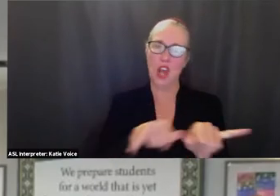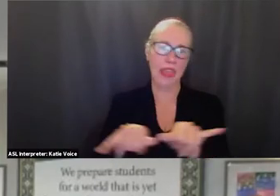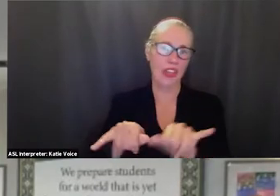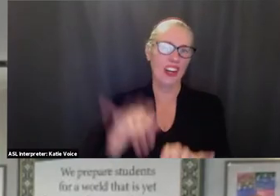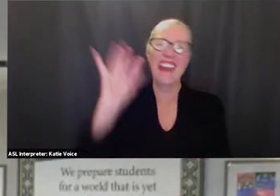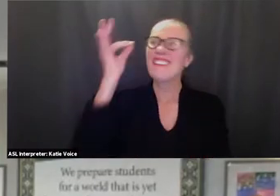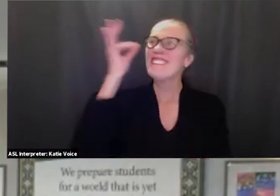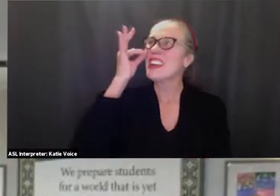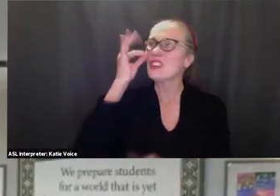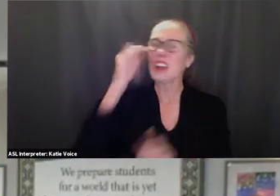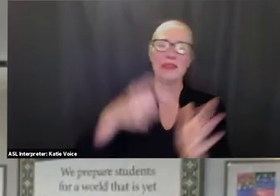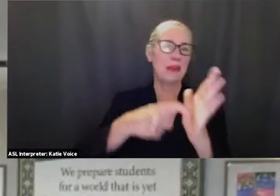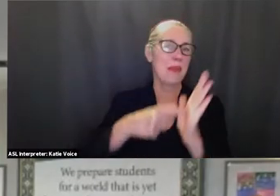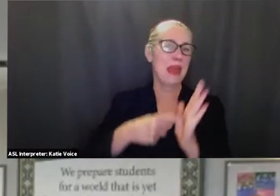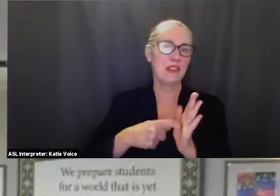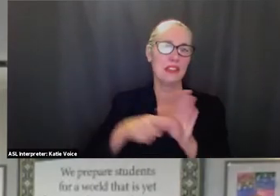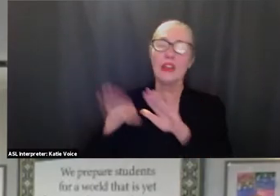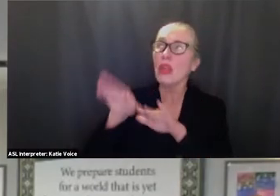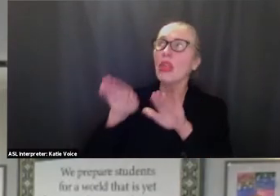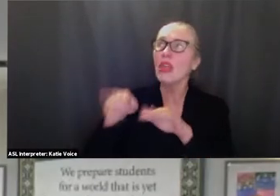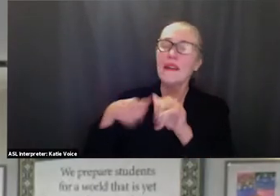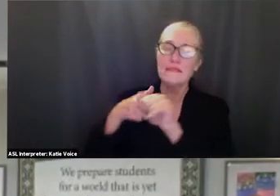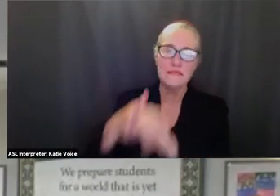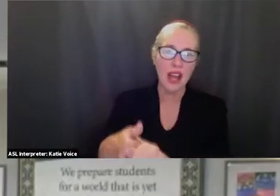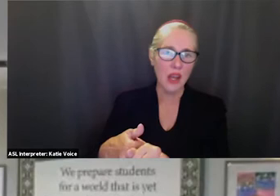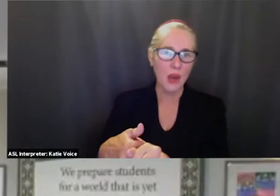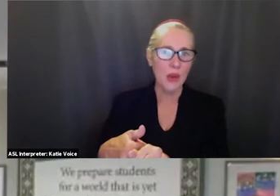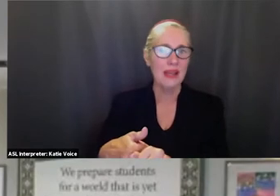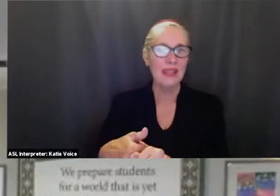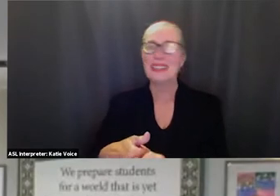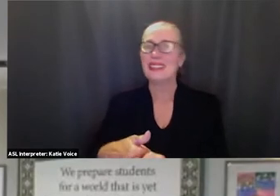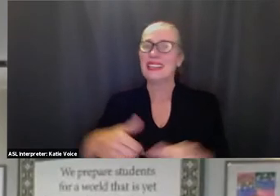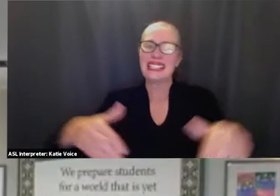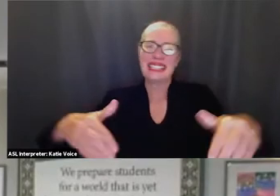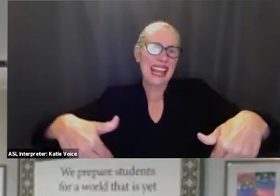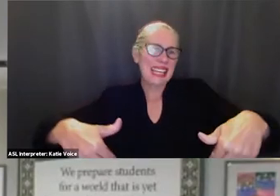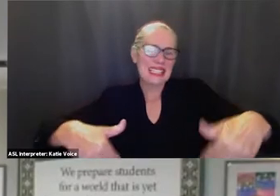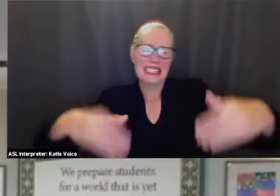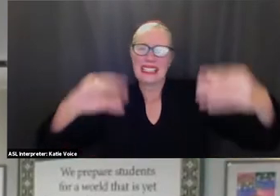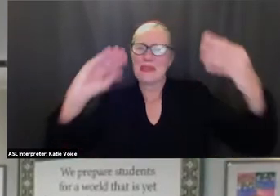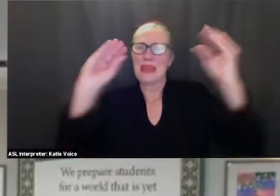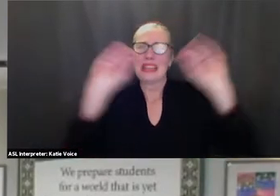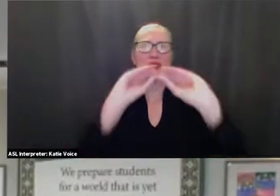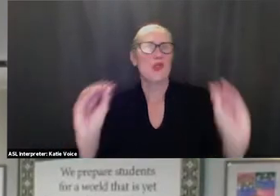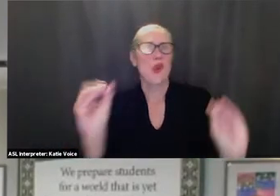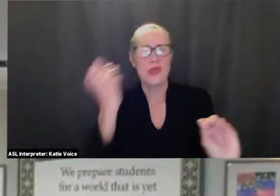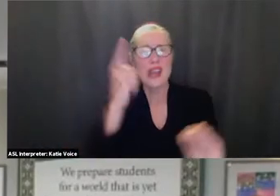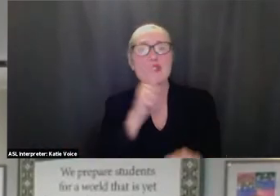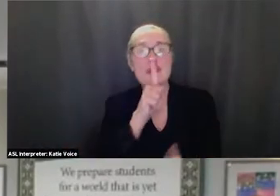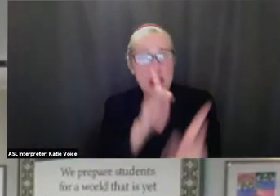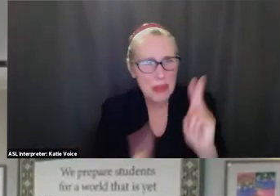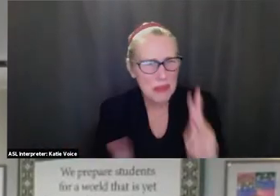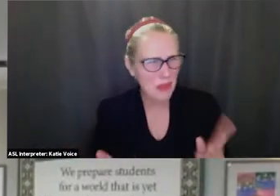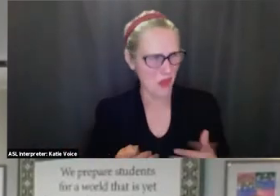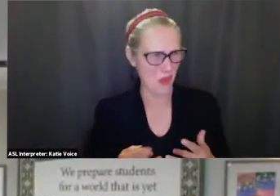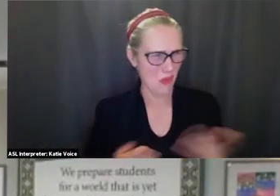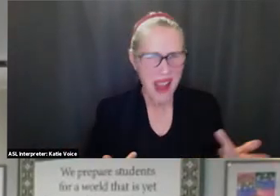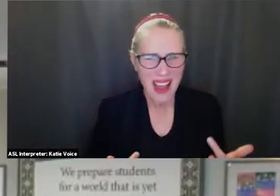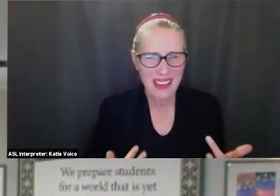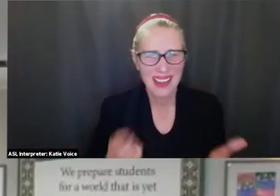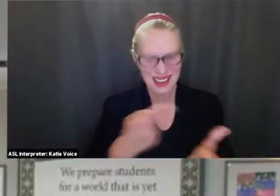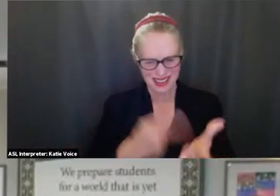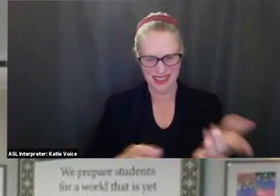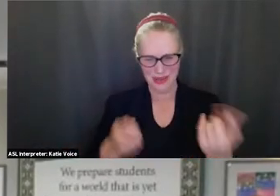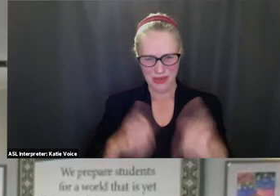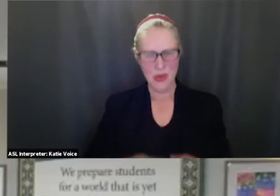government's mandates so it's late it doesn't make any sense real people are saying what what's going on how is this